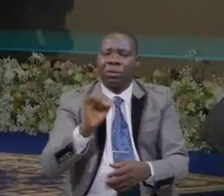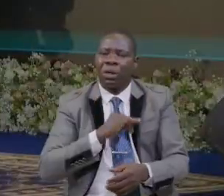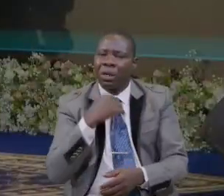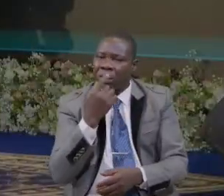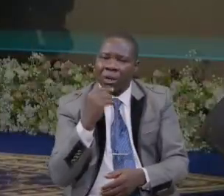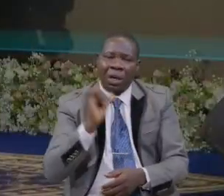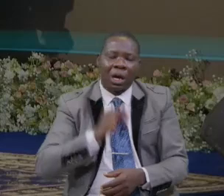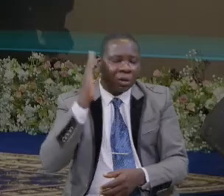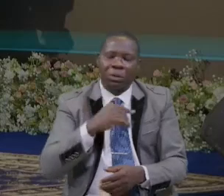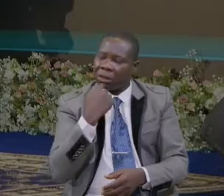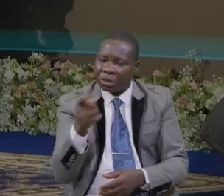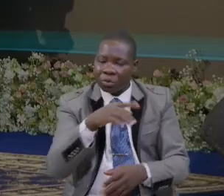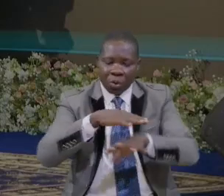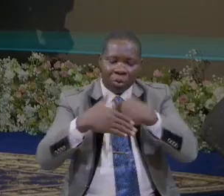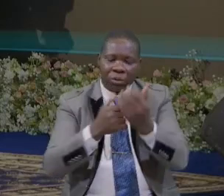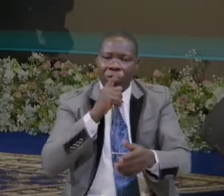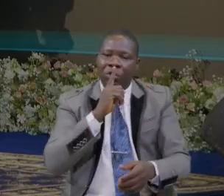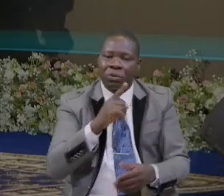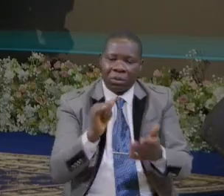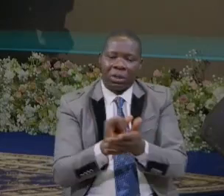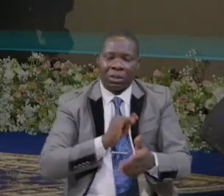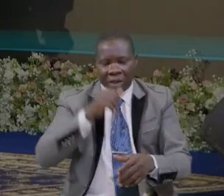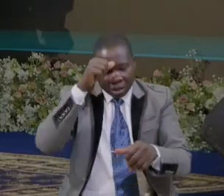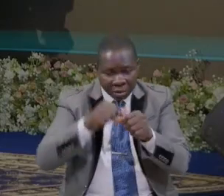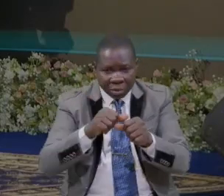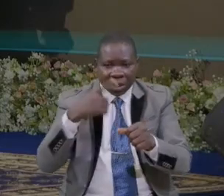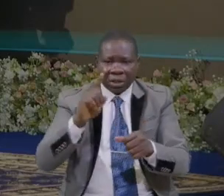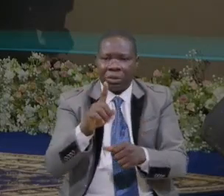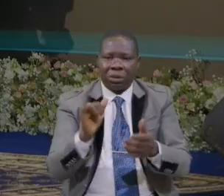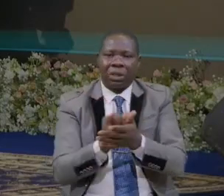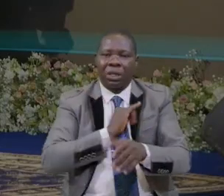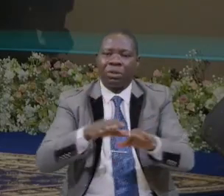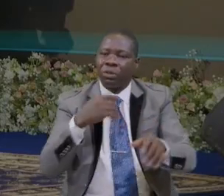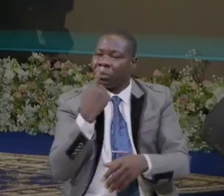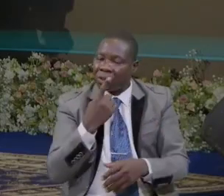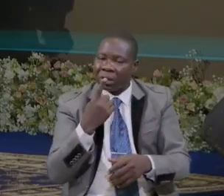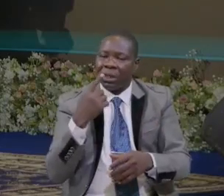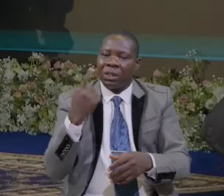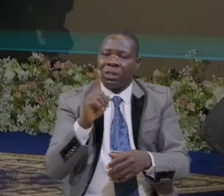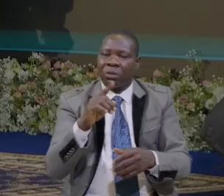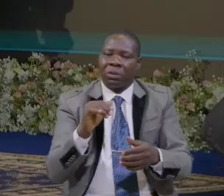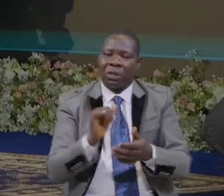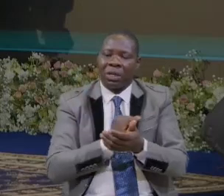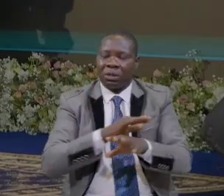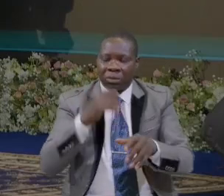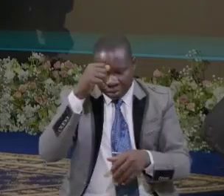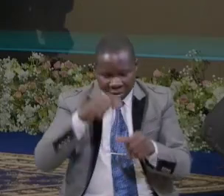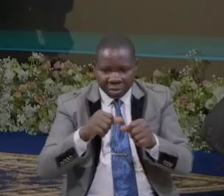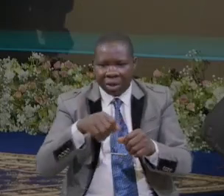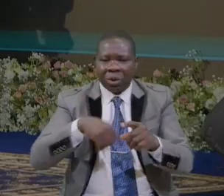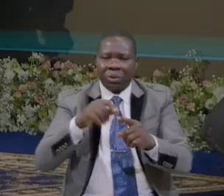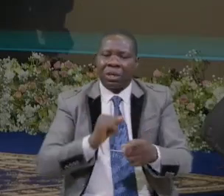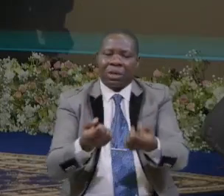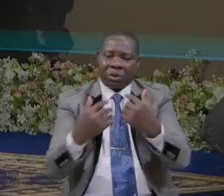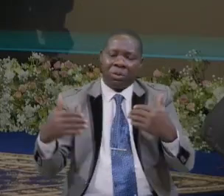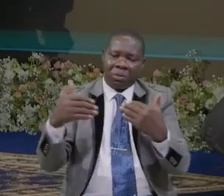remember. The one I don't say now, when I come back again, maybe not this time, maybe another time, the ones you have